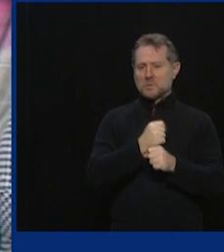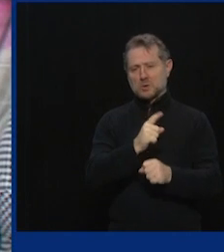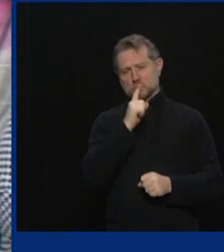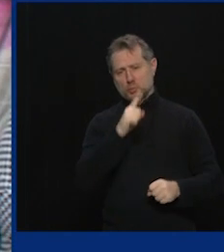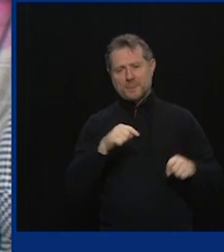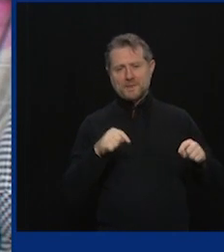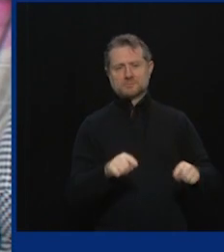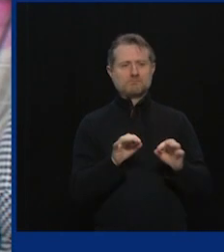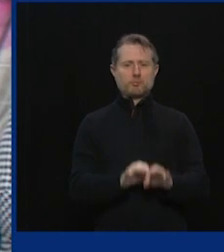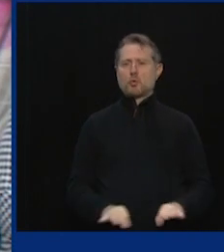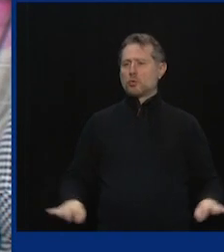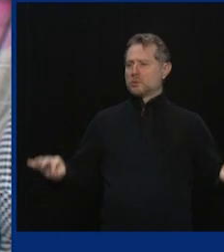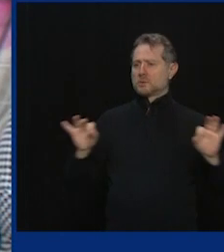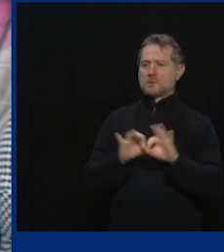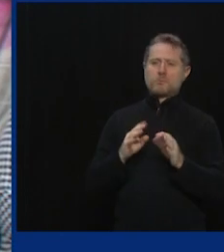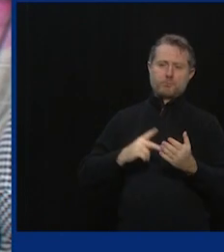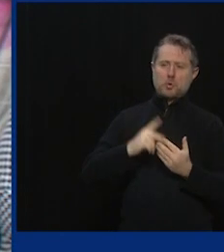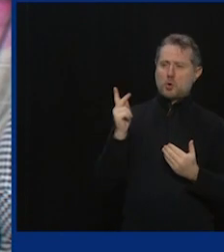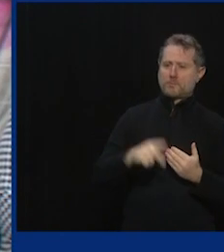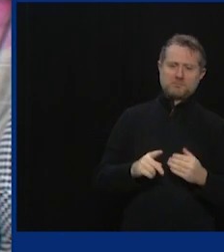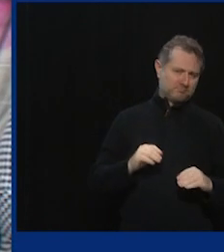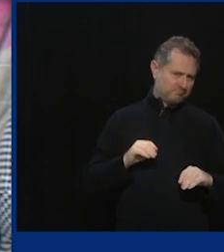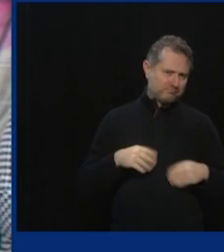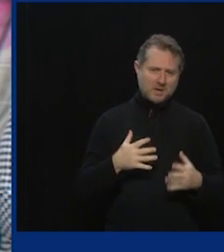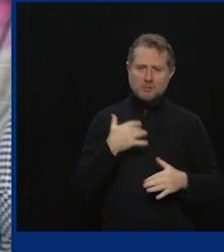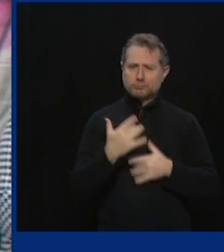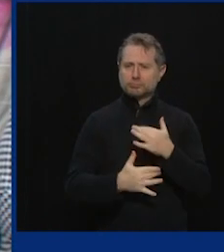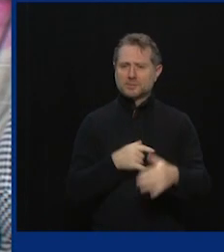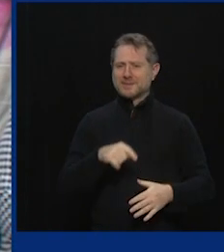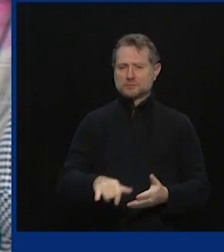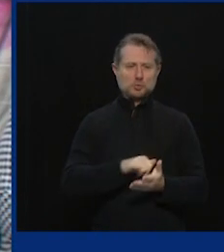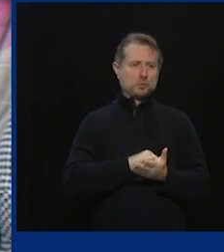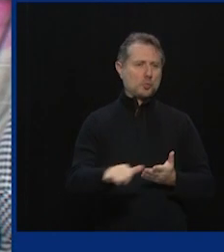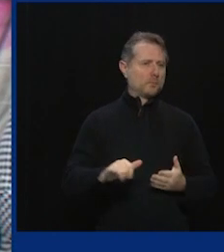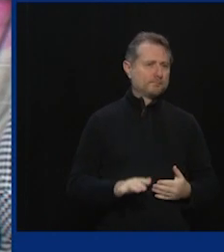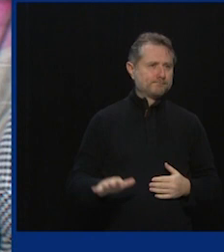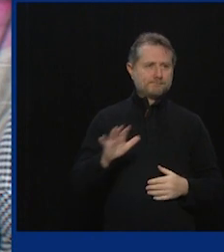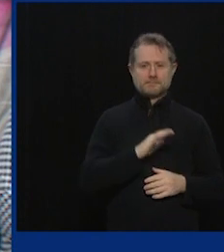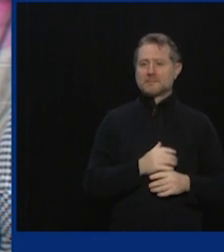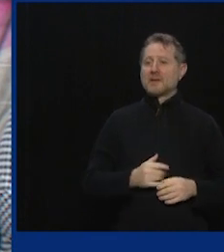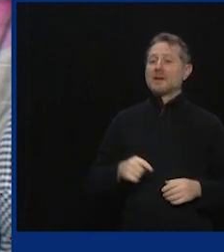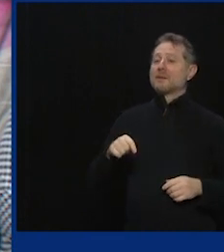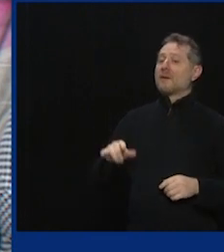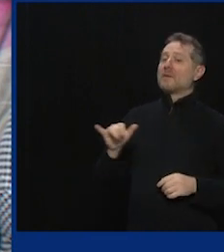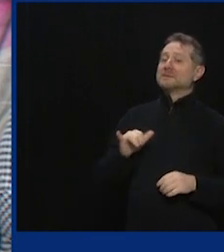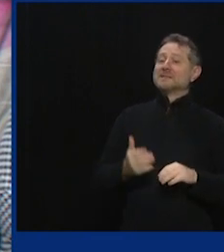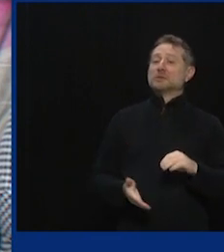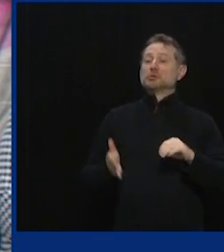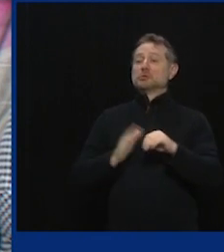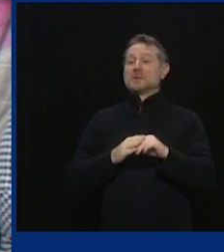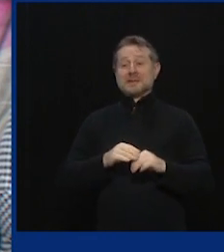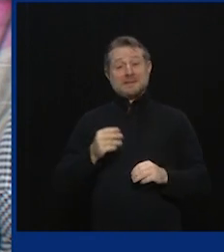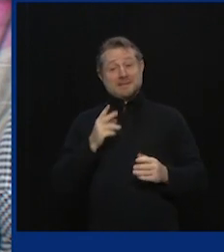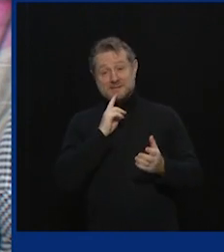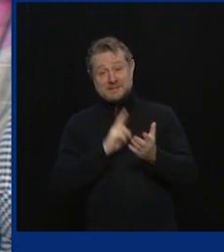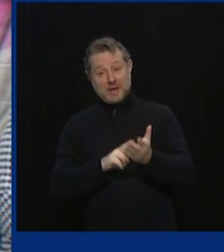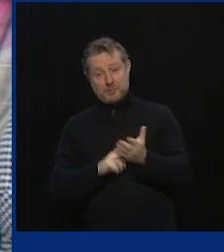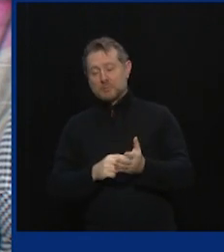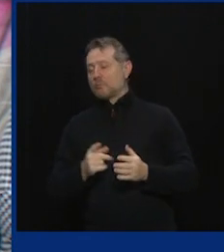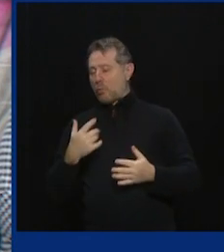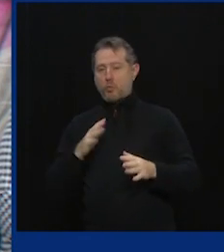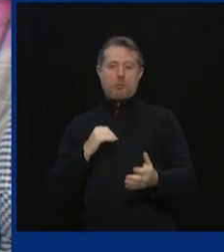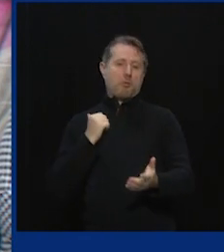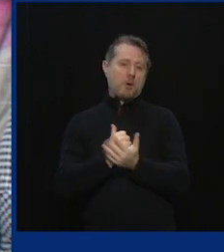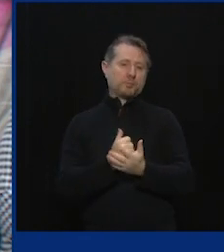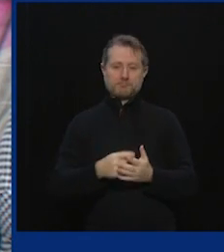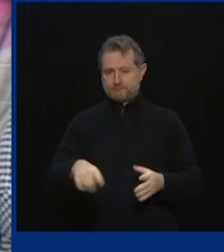important program is moving forward in New York, and also for the increases in SNAP that are going to help families make it